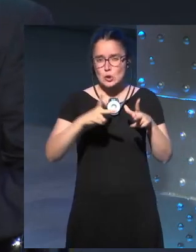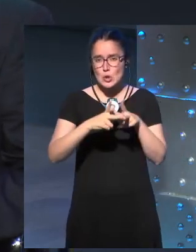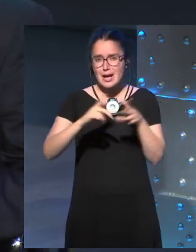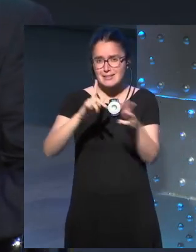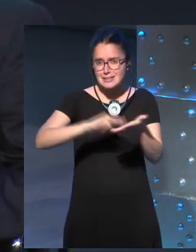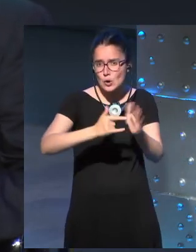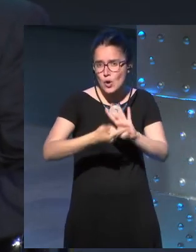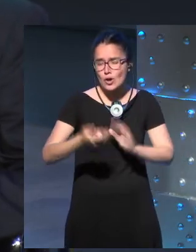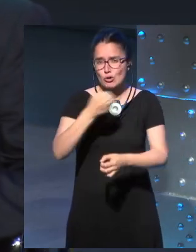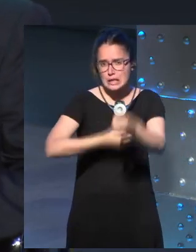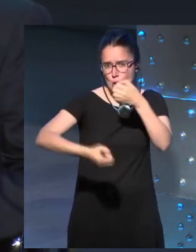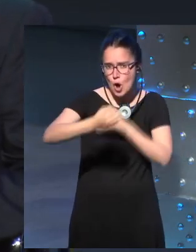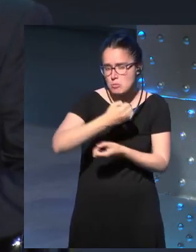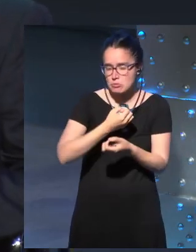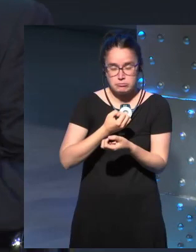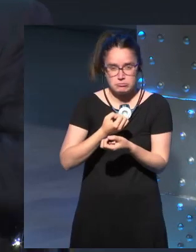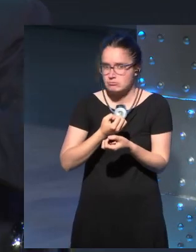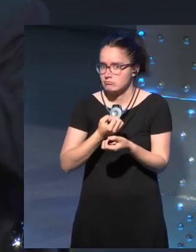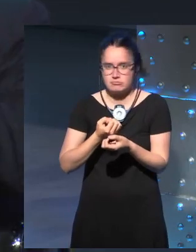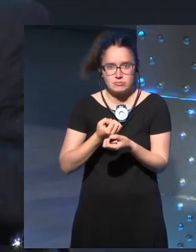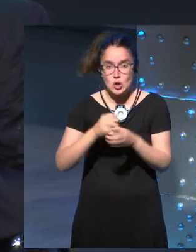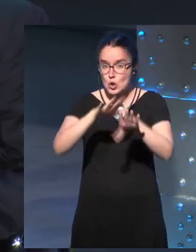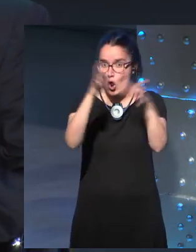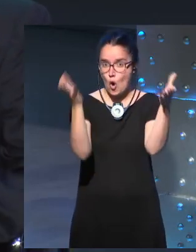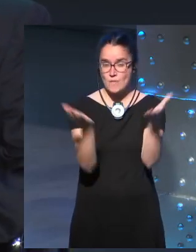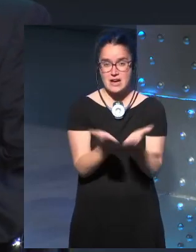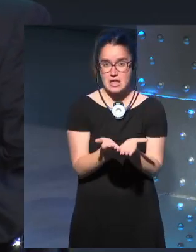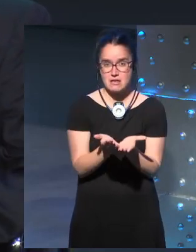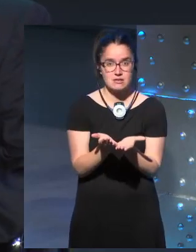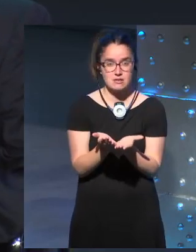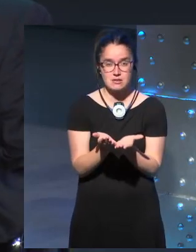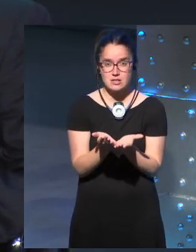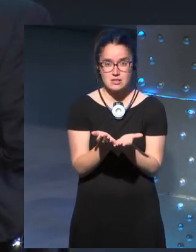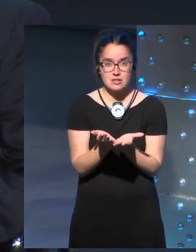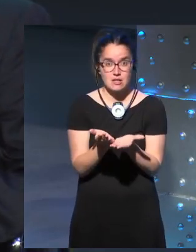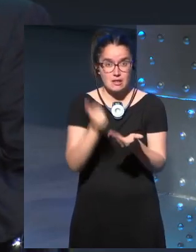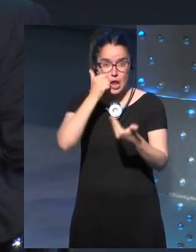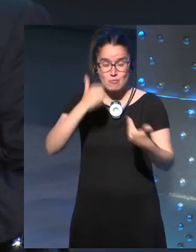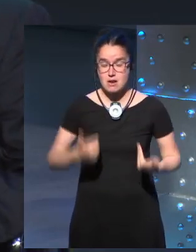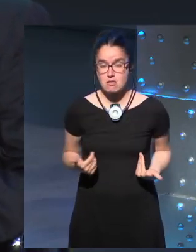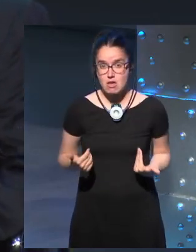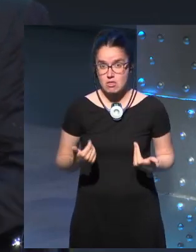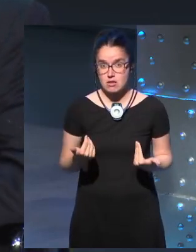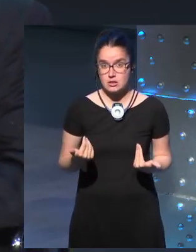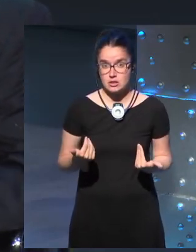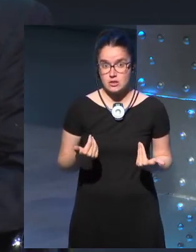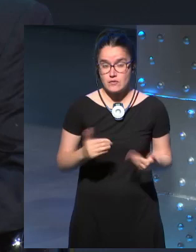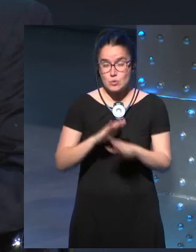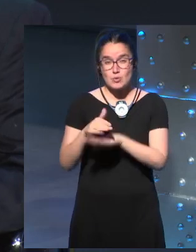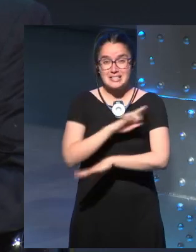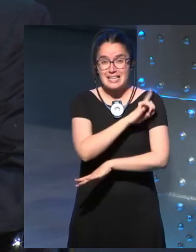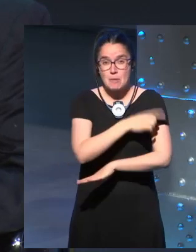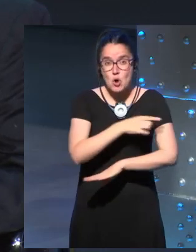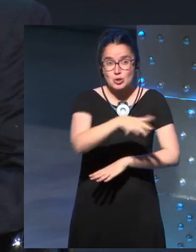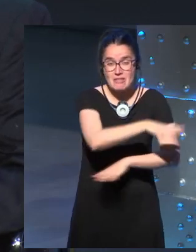has adapted to all technological, social, economic changes in global terms like football has done.